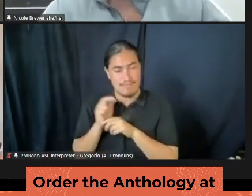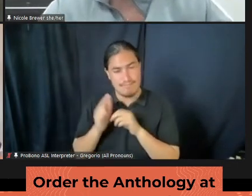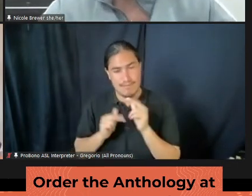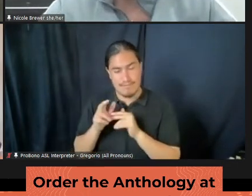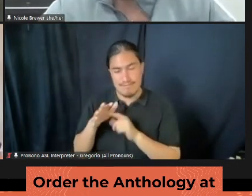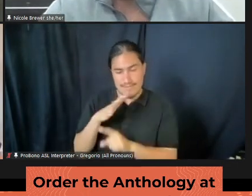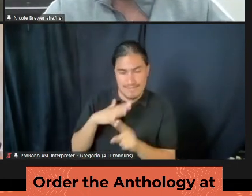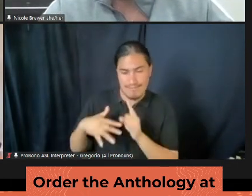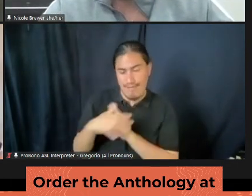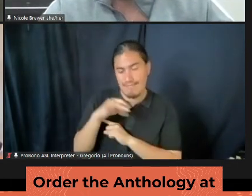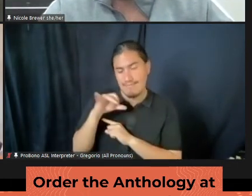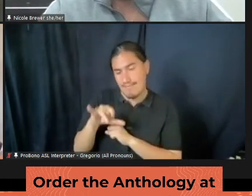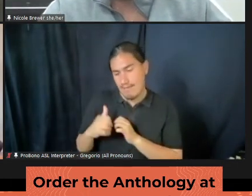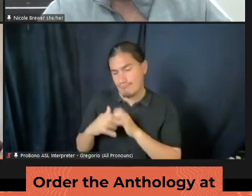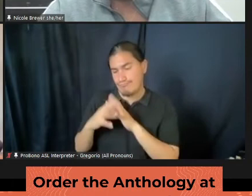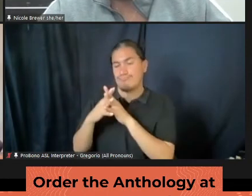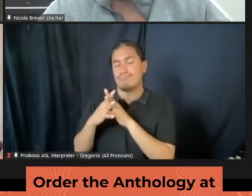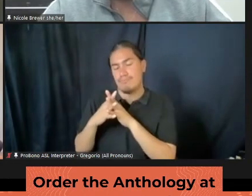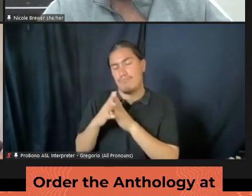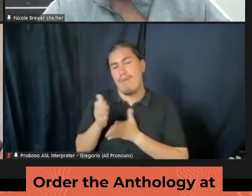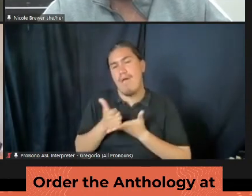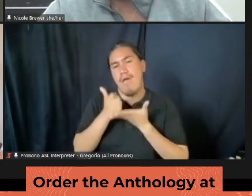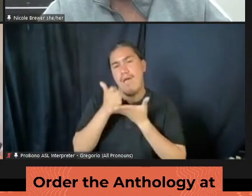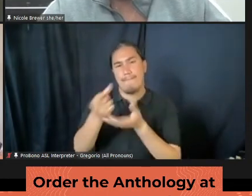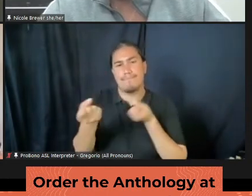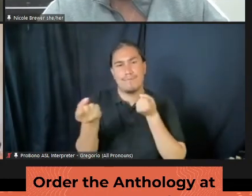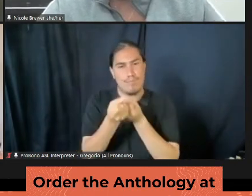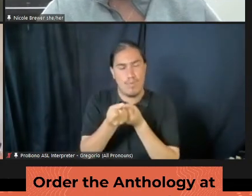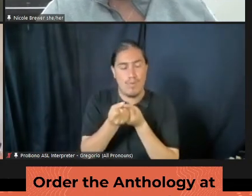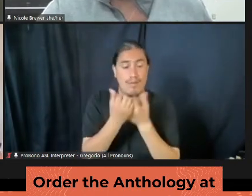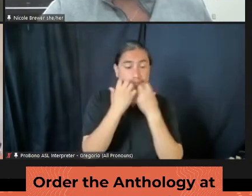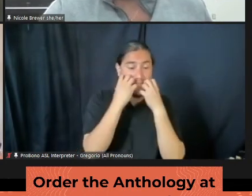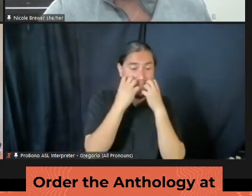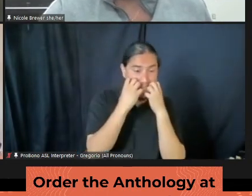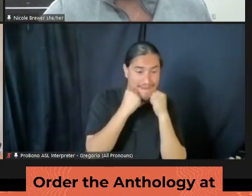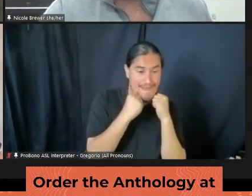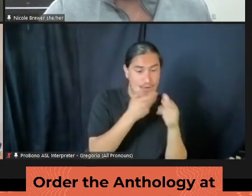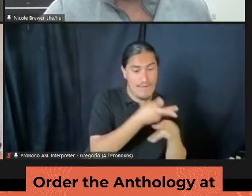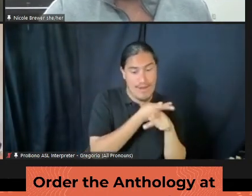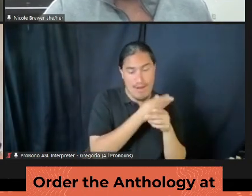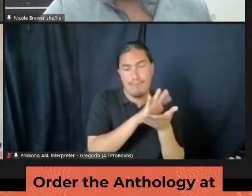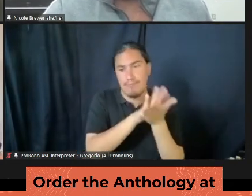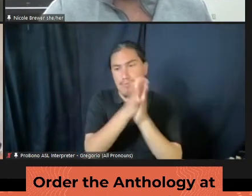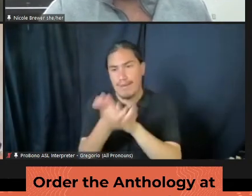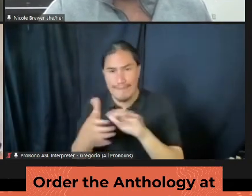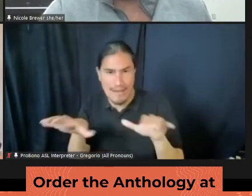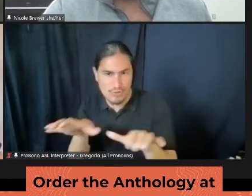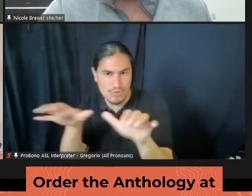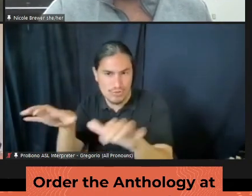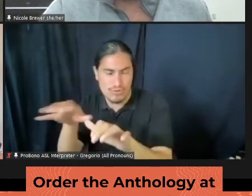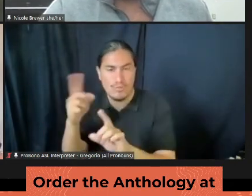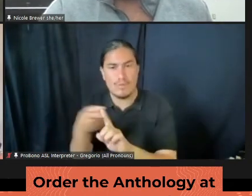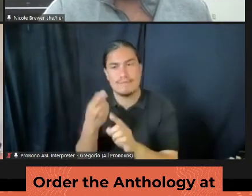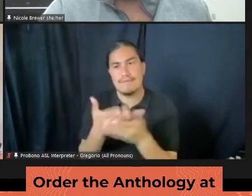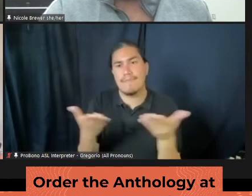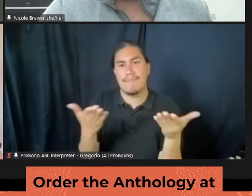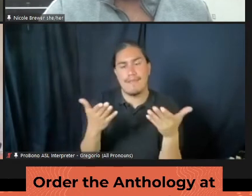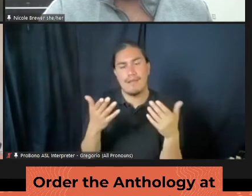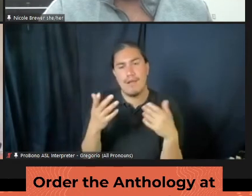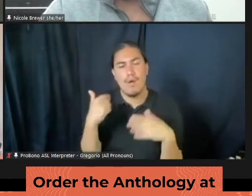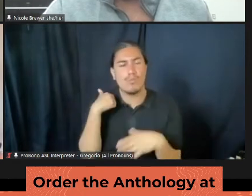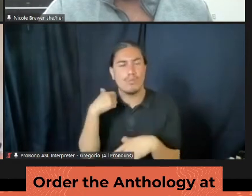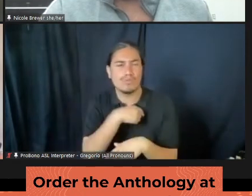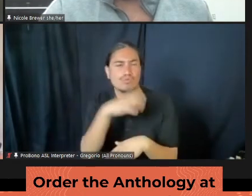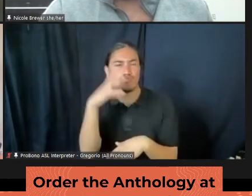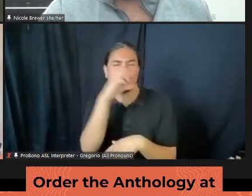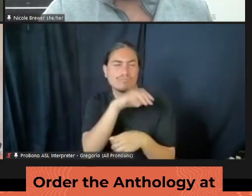help care get to action? And how does it also call out when something is assumed to be enough just for doing